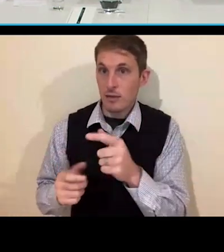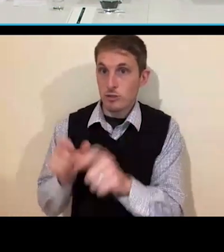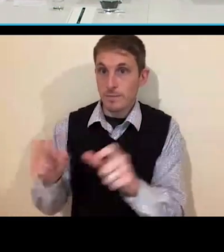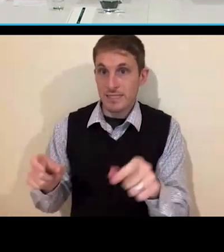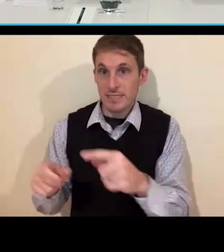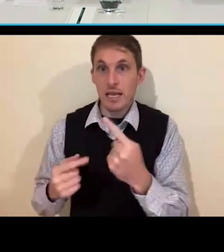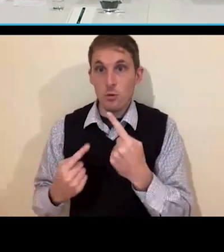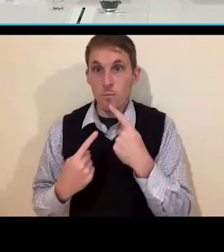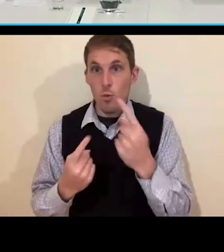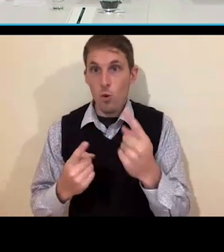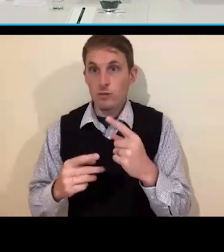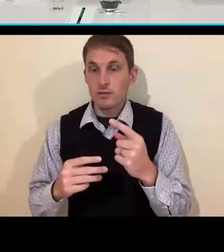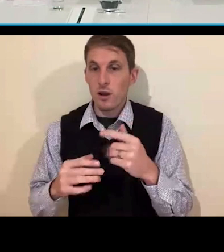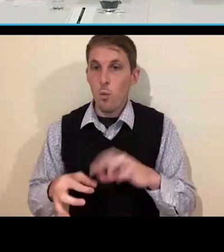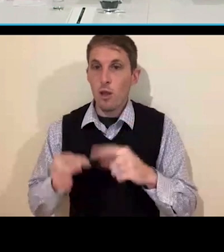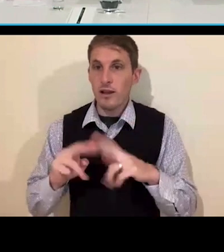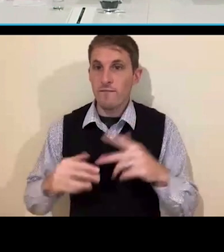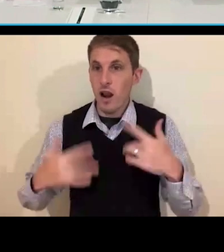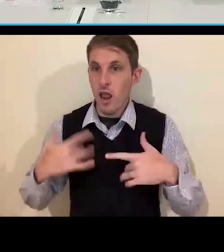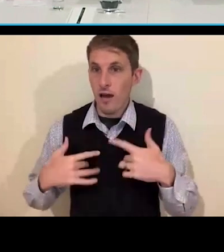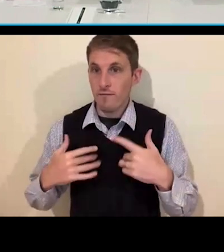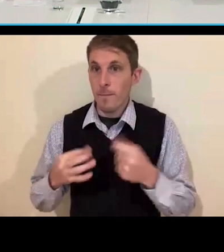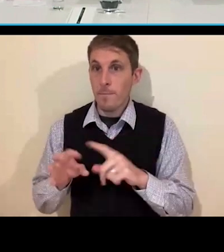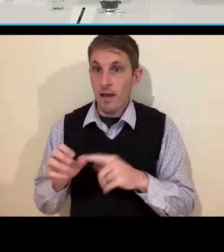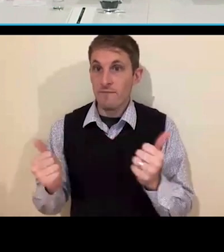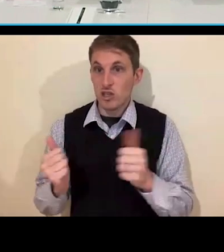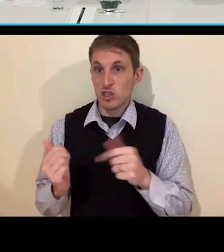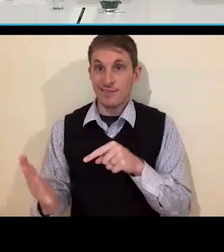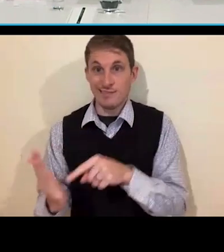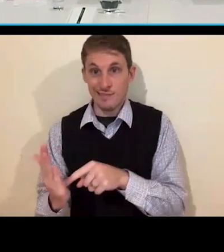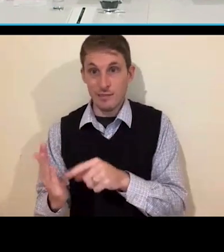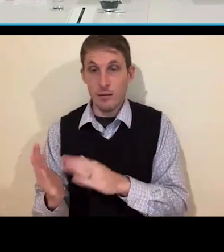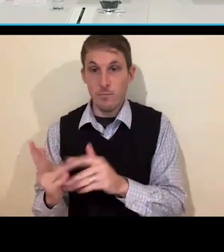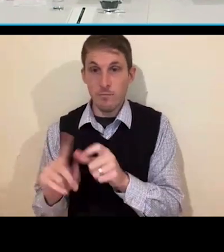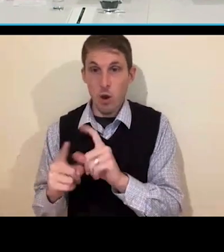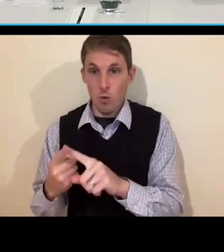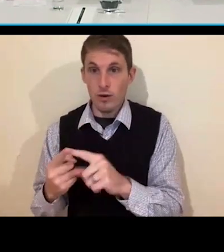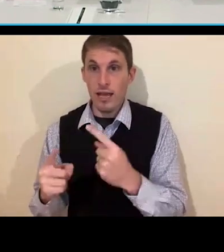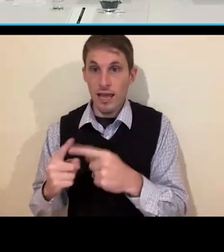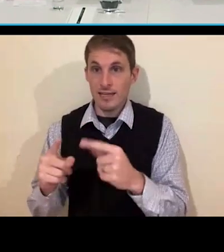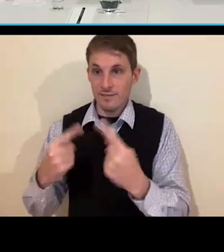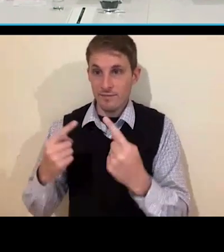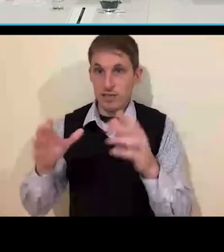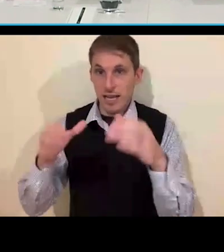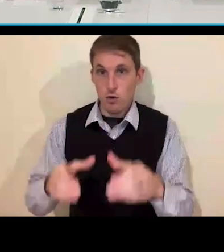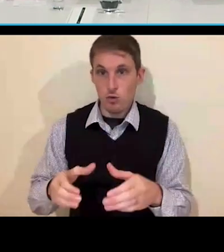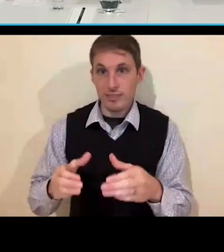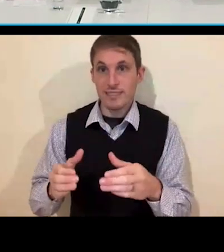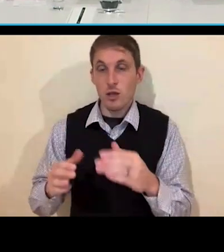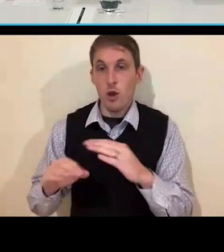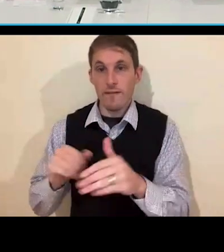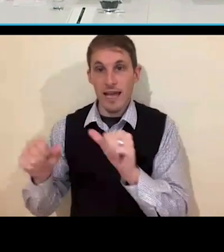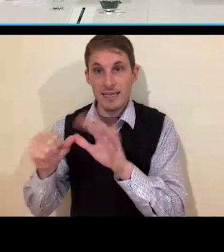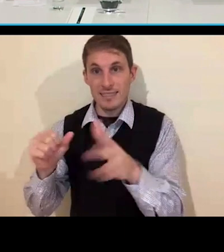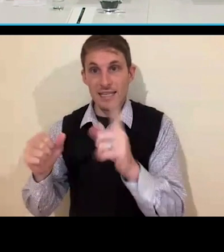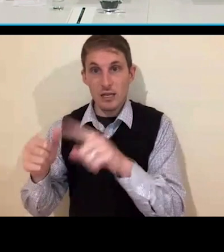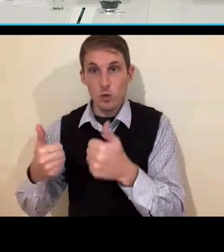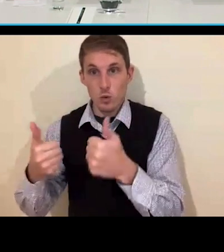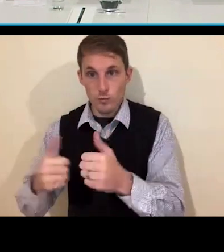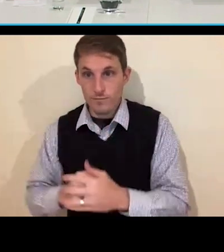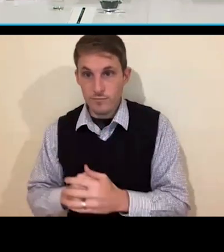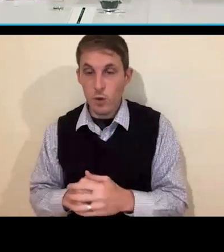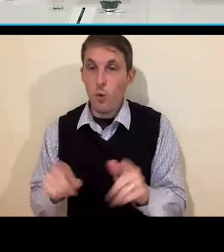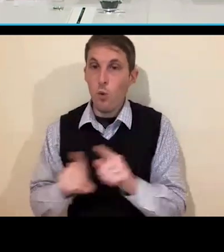quality of life through the completion of the mode, scored against the categories of excellent and good. You